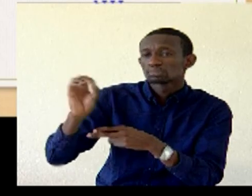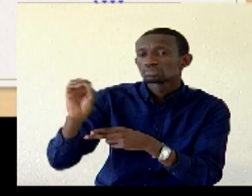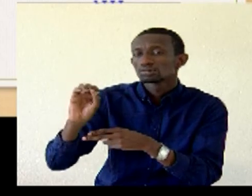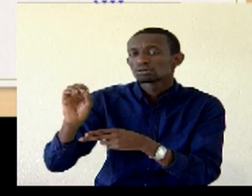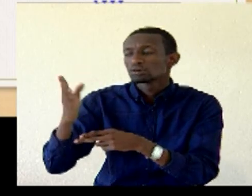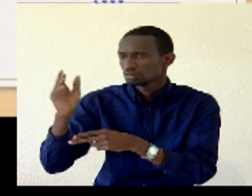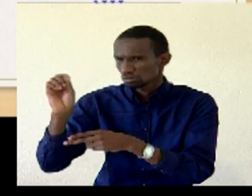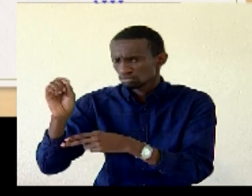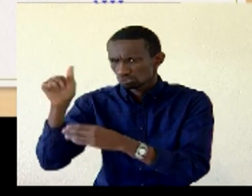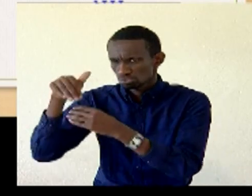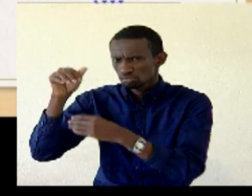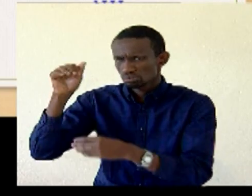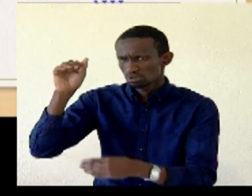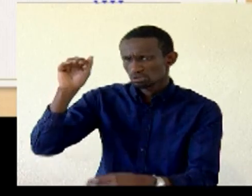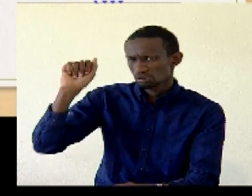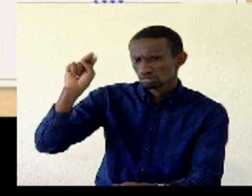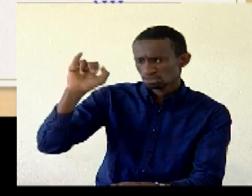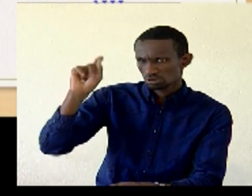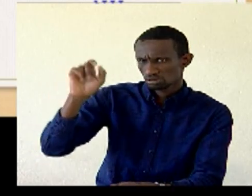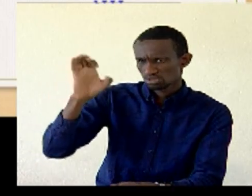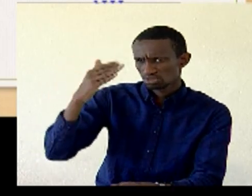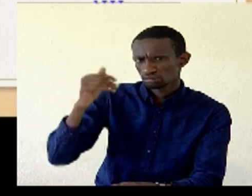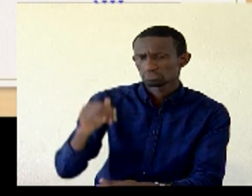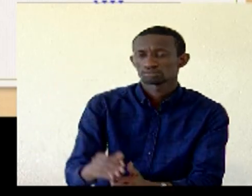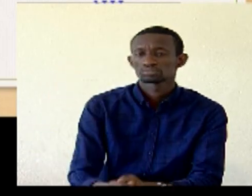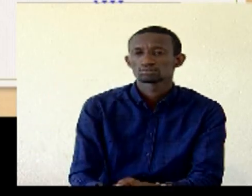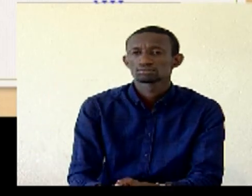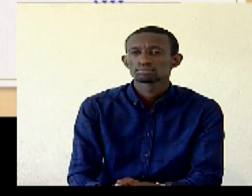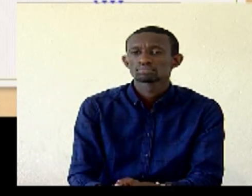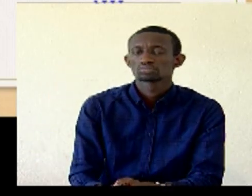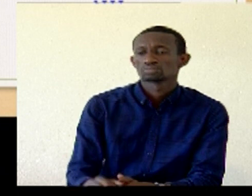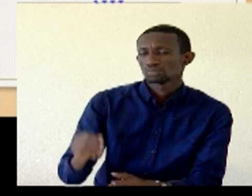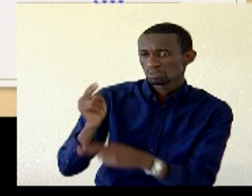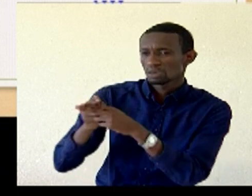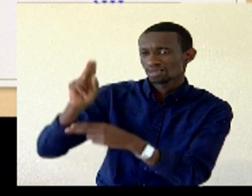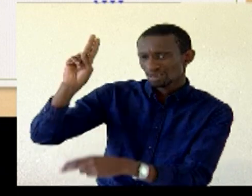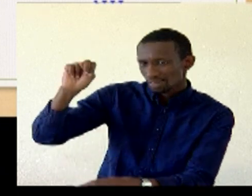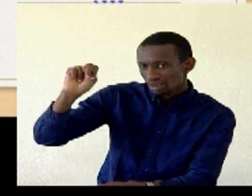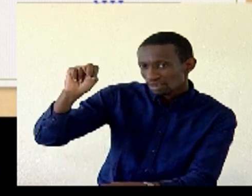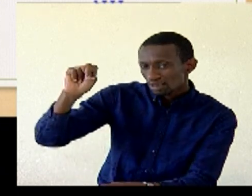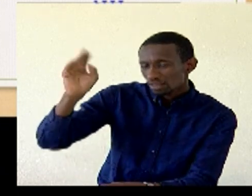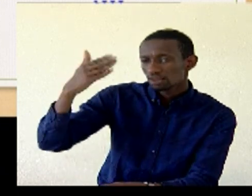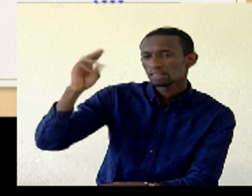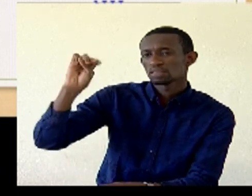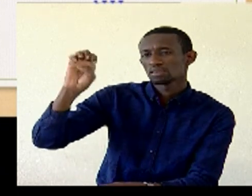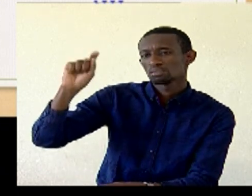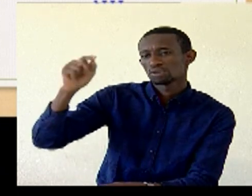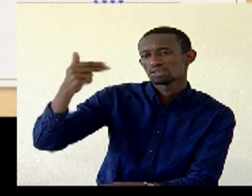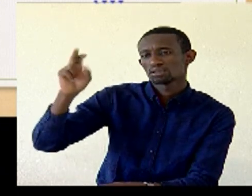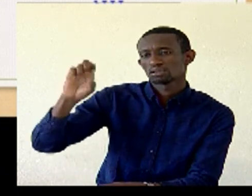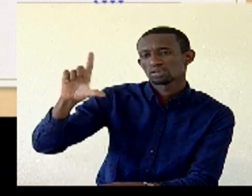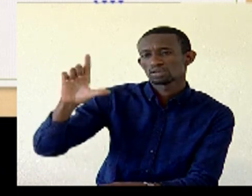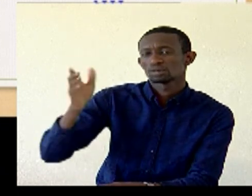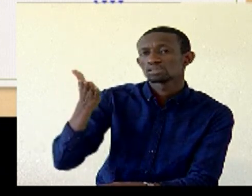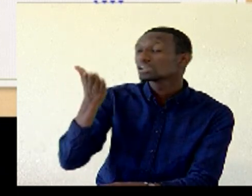on nitrogen atom, not the carbon atom. So that's why you call it N-methyl. So that means the methyl group is attached on